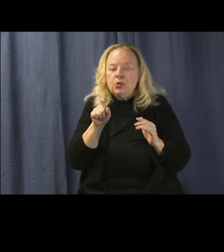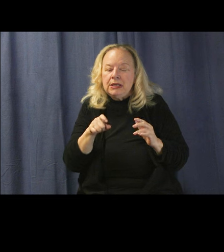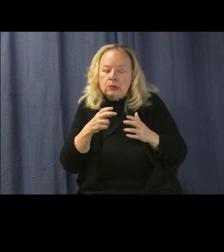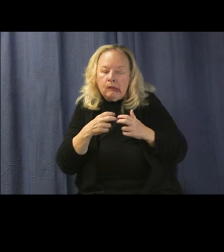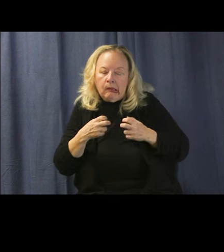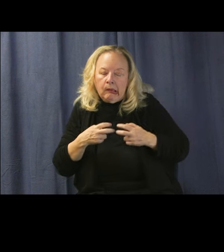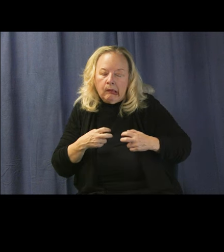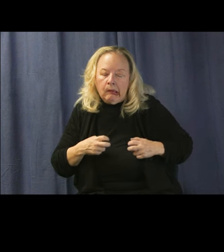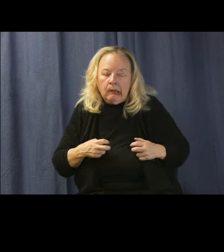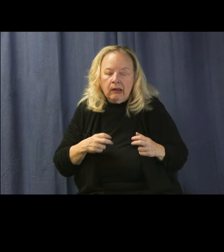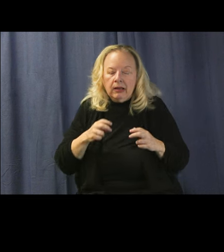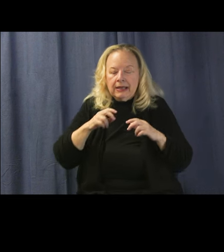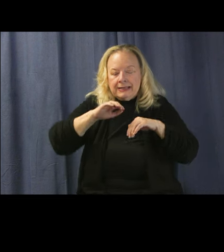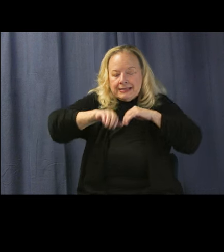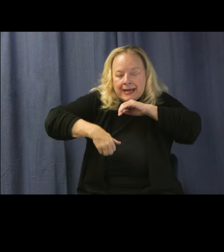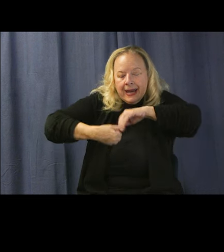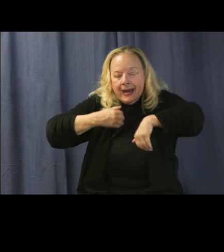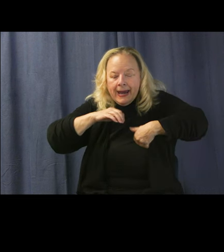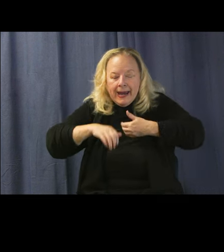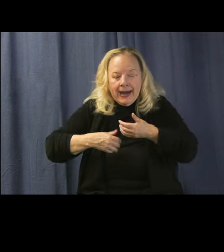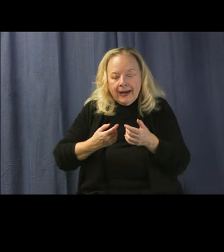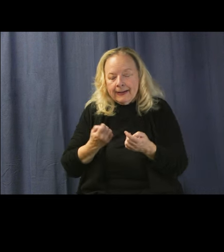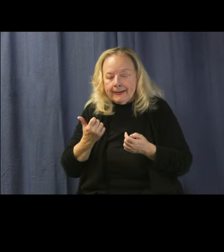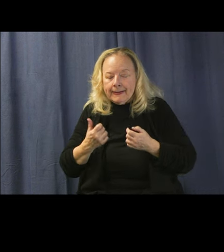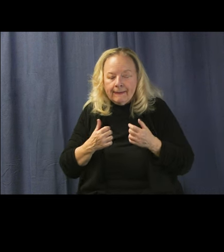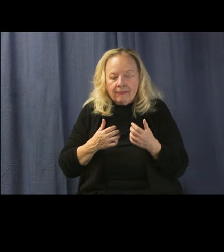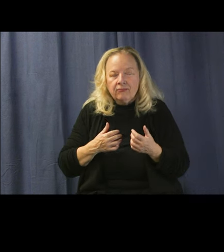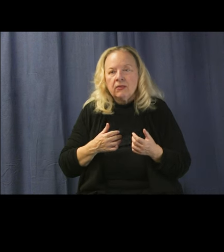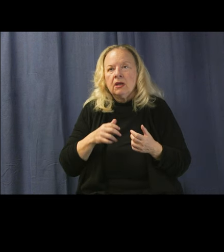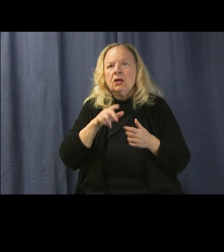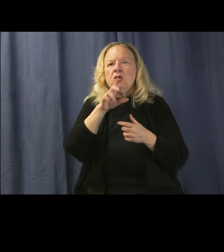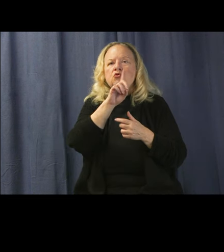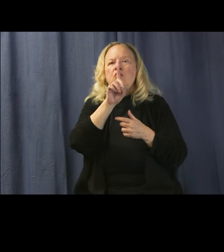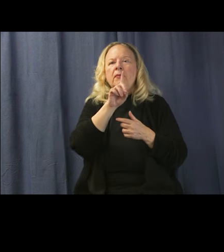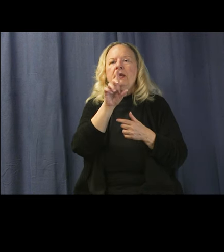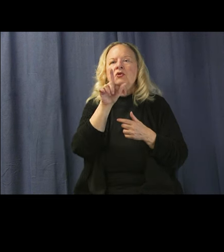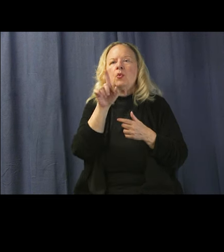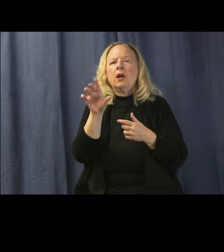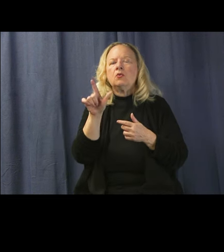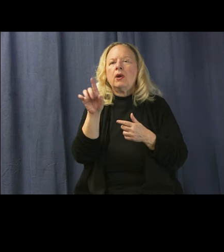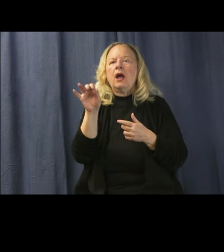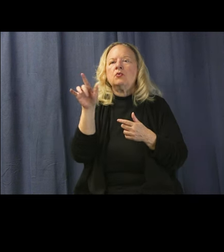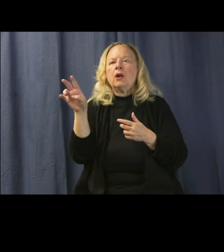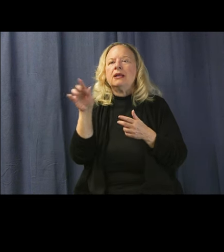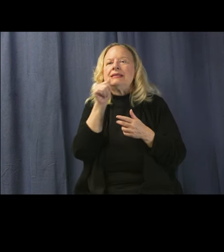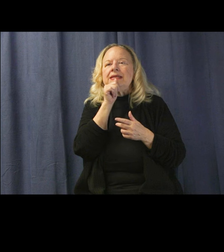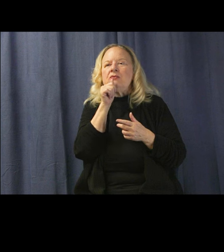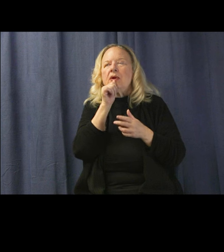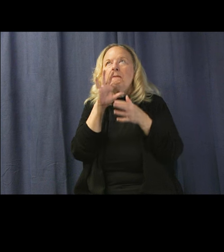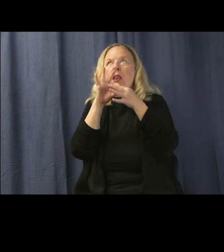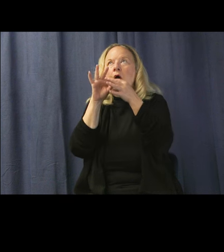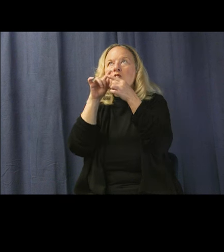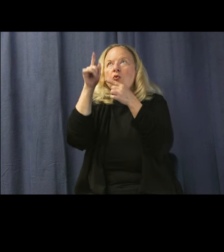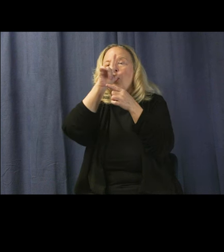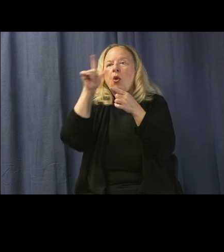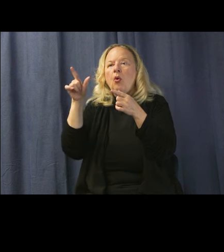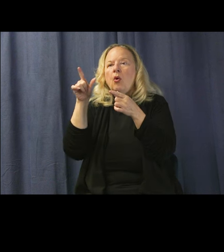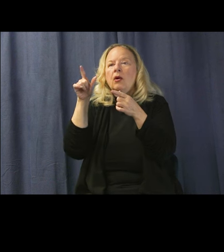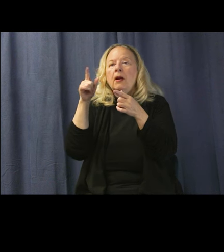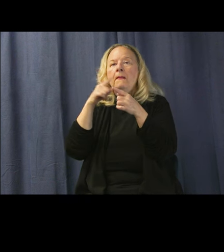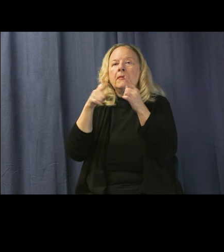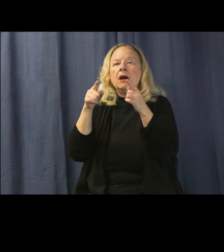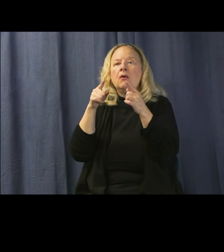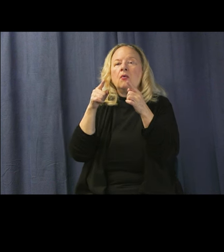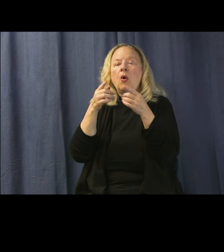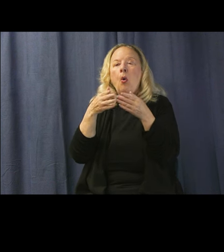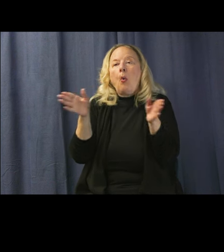them out. So I'm going to teach you how to dig. Deuteronomy 29:29. The secret things belong to the Lord our God, but those things which